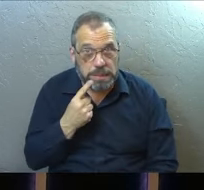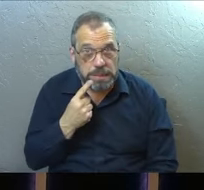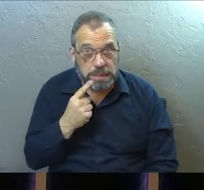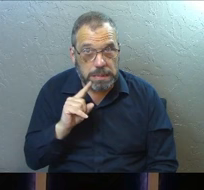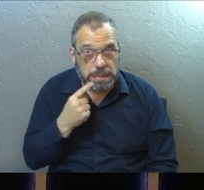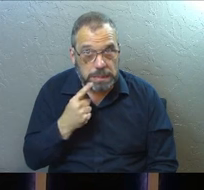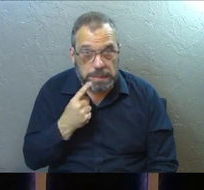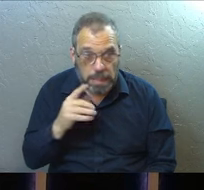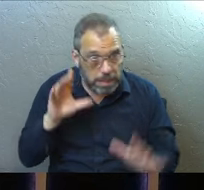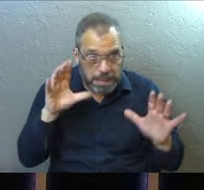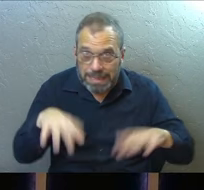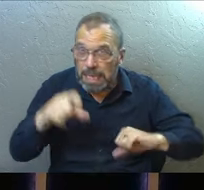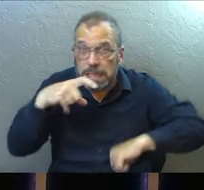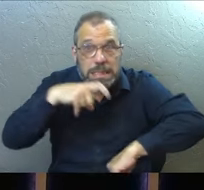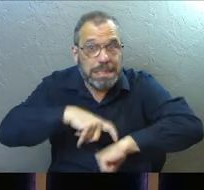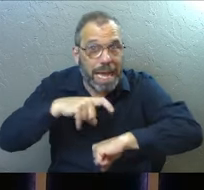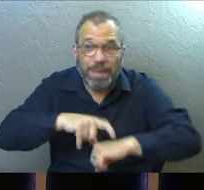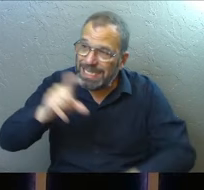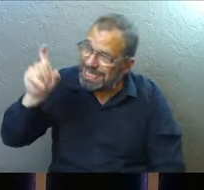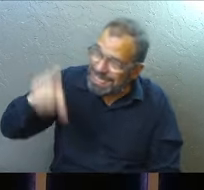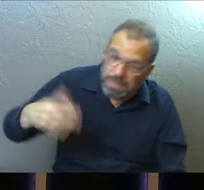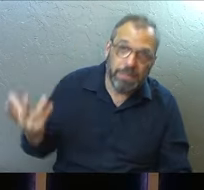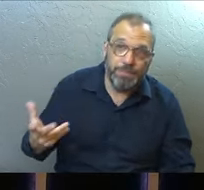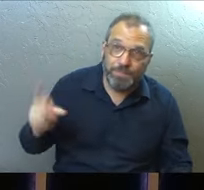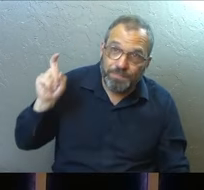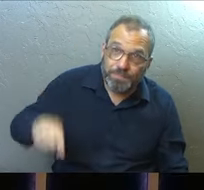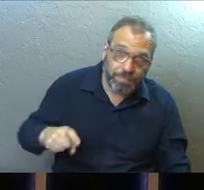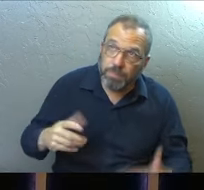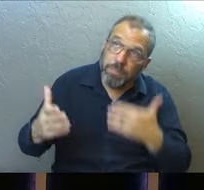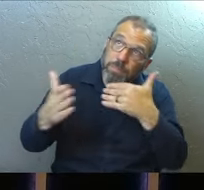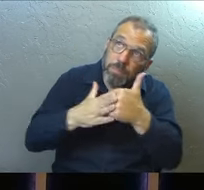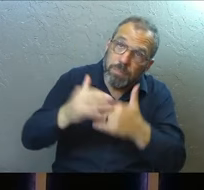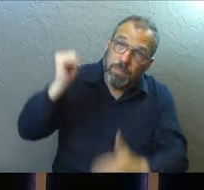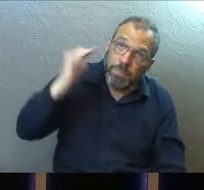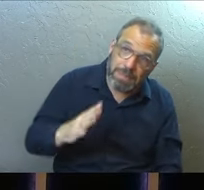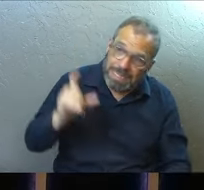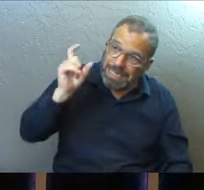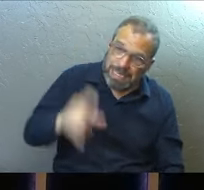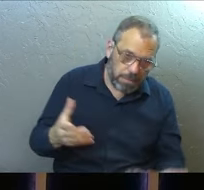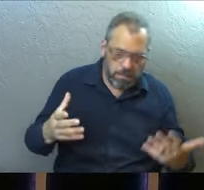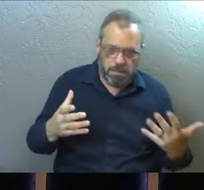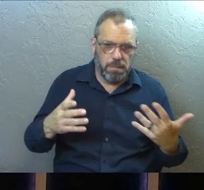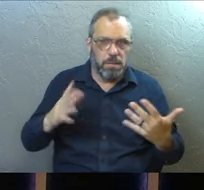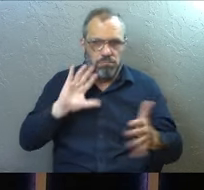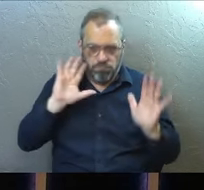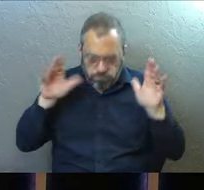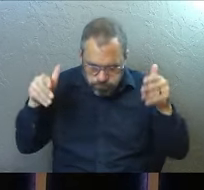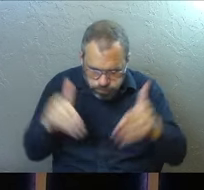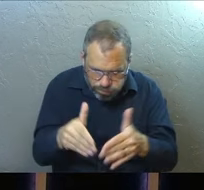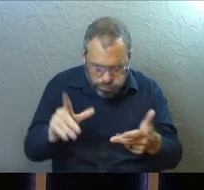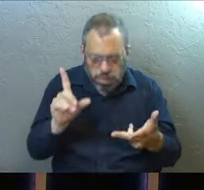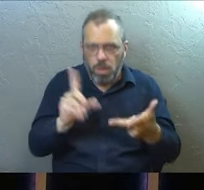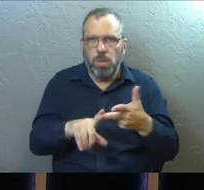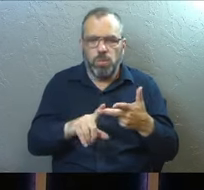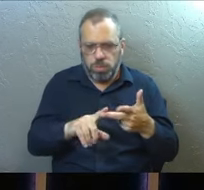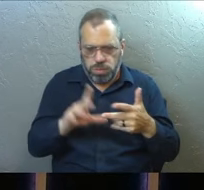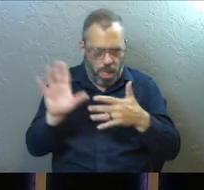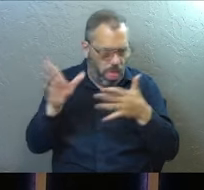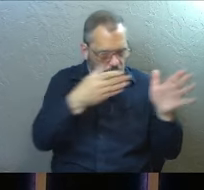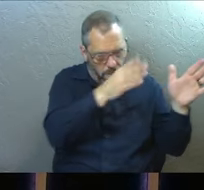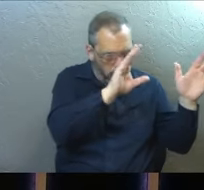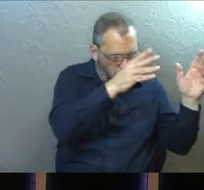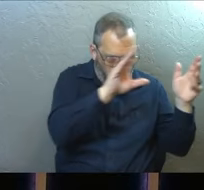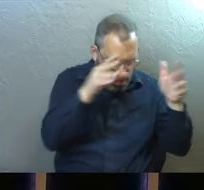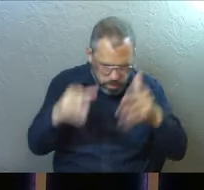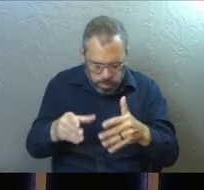like, take time, because you need it to be close. You need it to center yourself. You need it to refocus. You